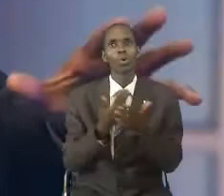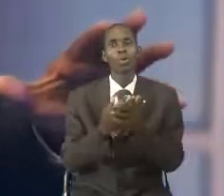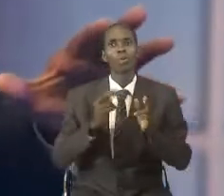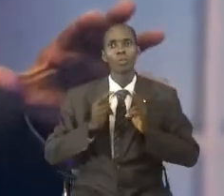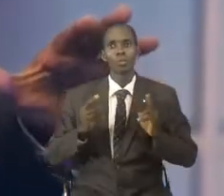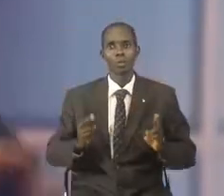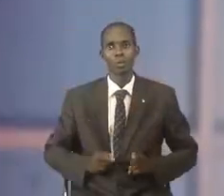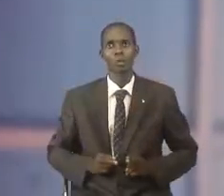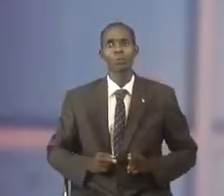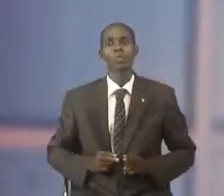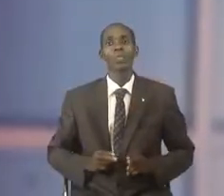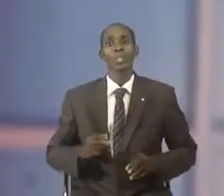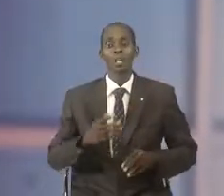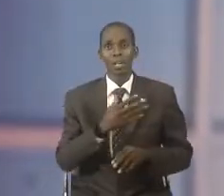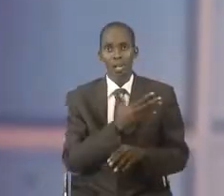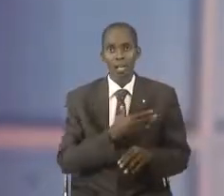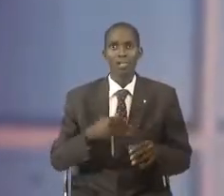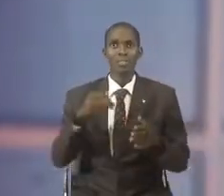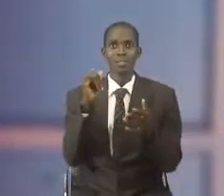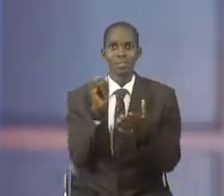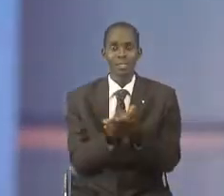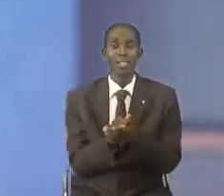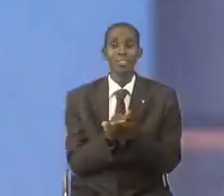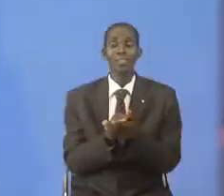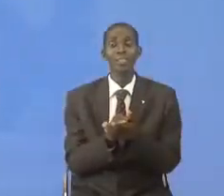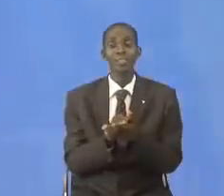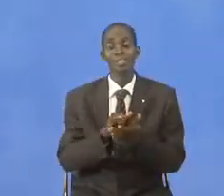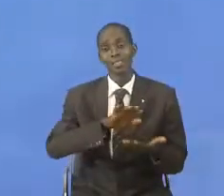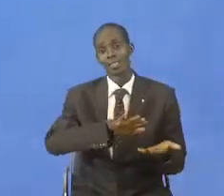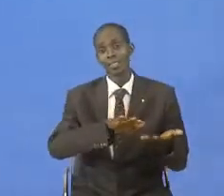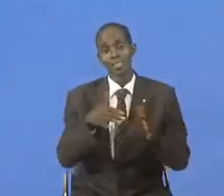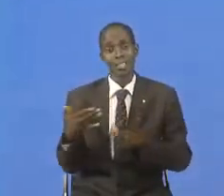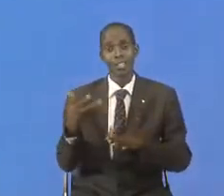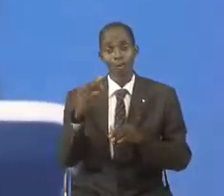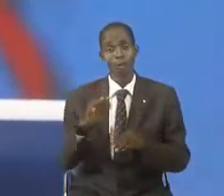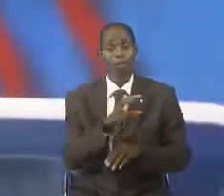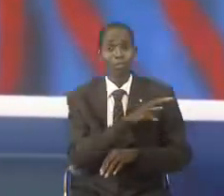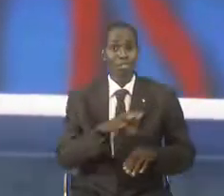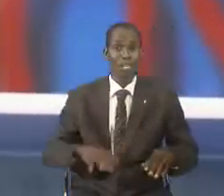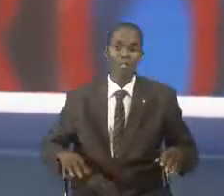the whole of humanity, he came to the cross and died, and